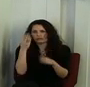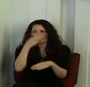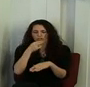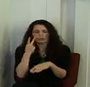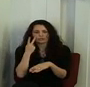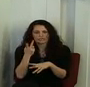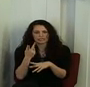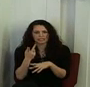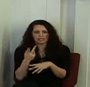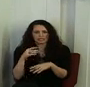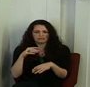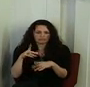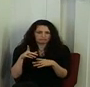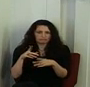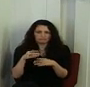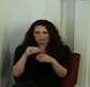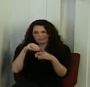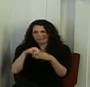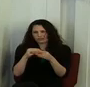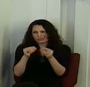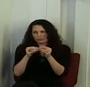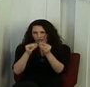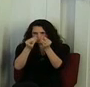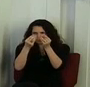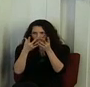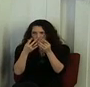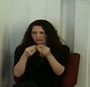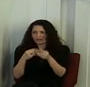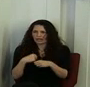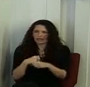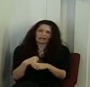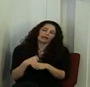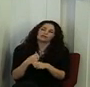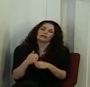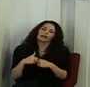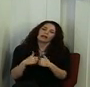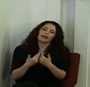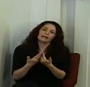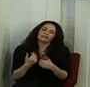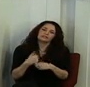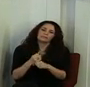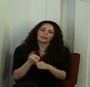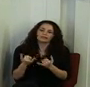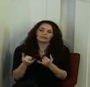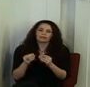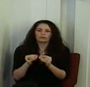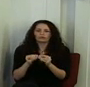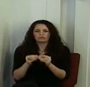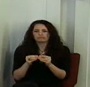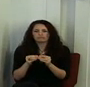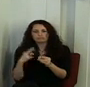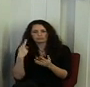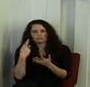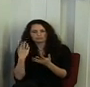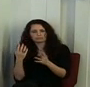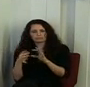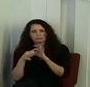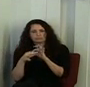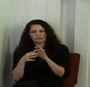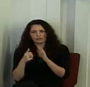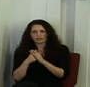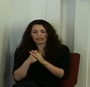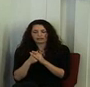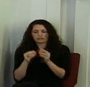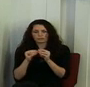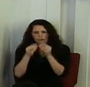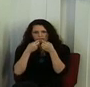Inside, you'll find more information about how we can make your visit today more meaningful, and you'll also find all of the announcements for today and for the upcoming